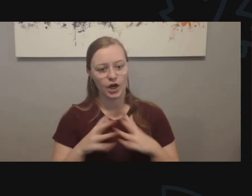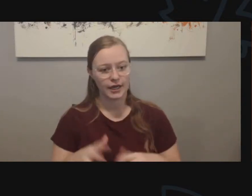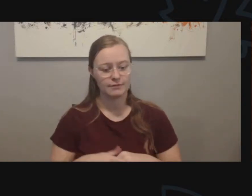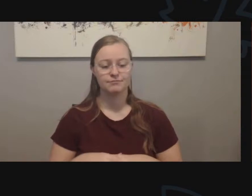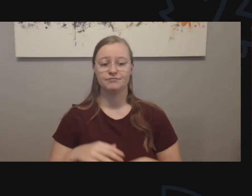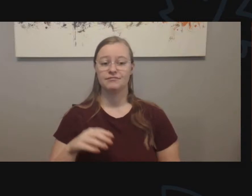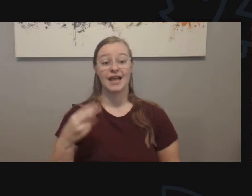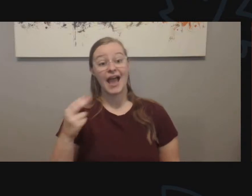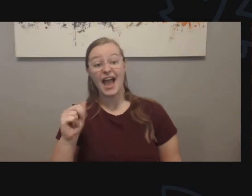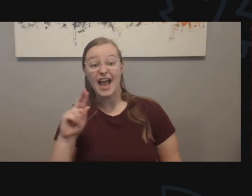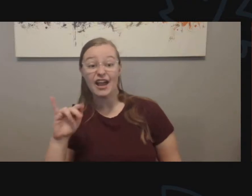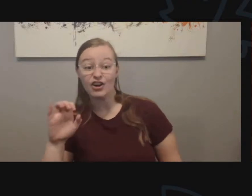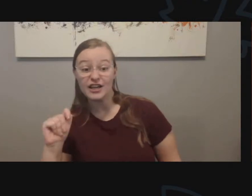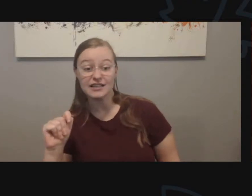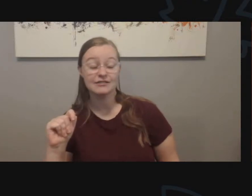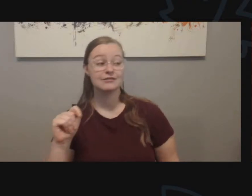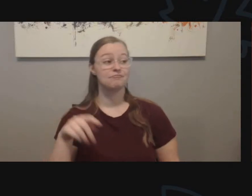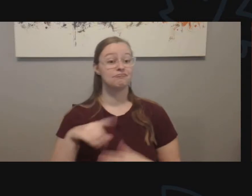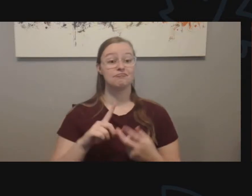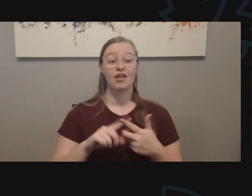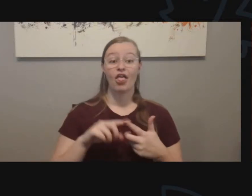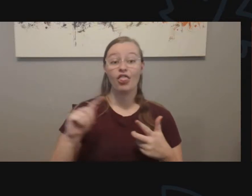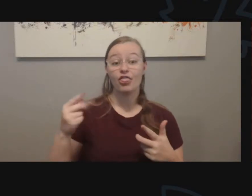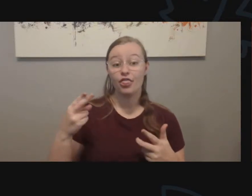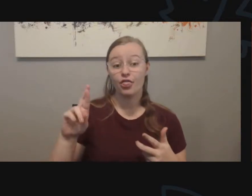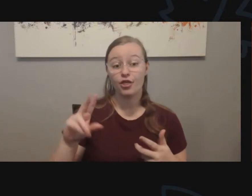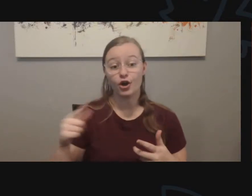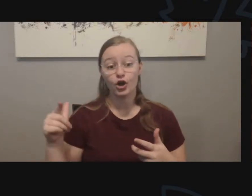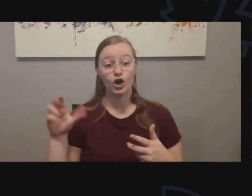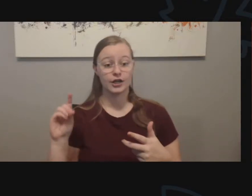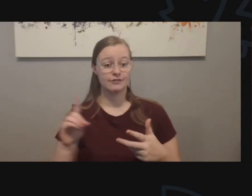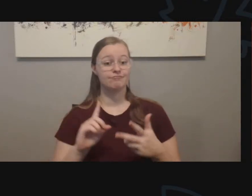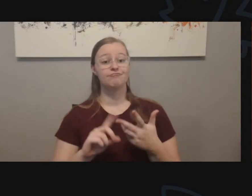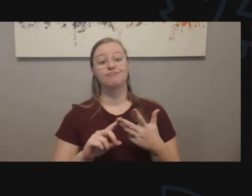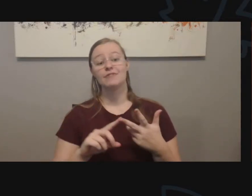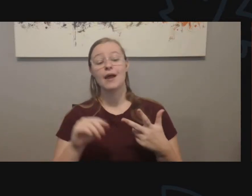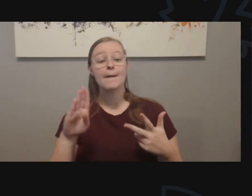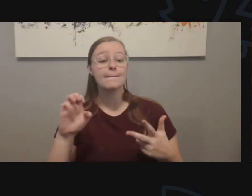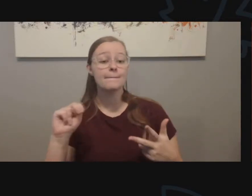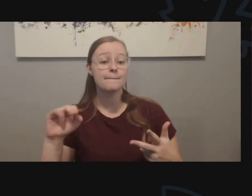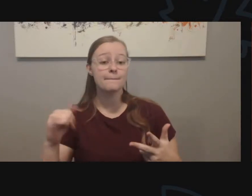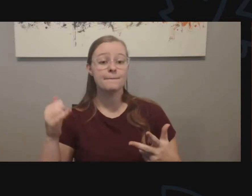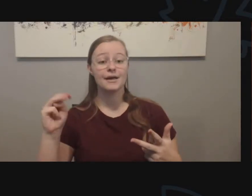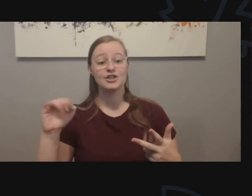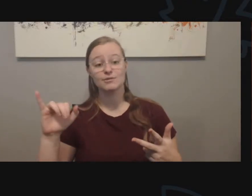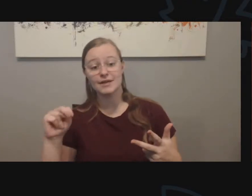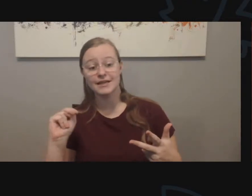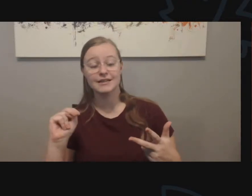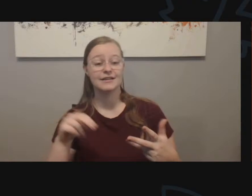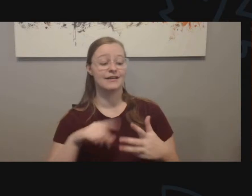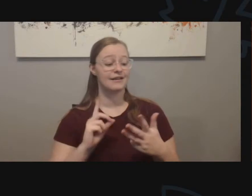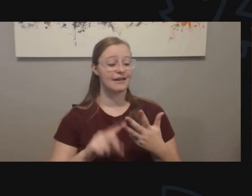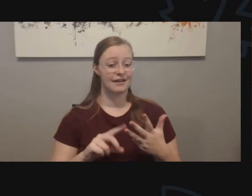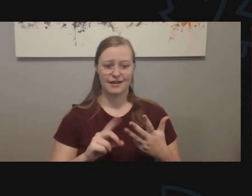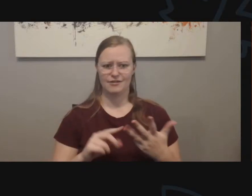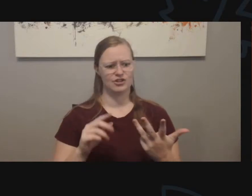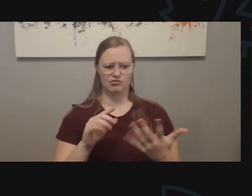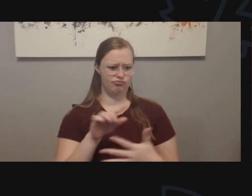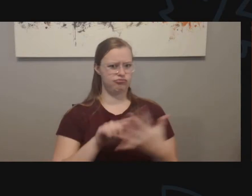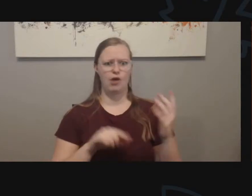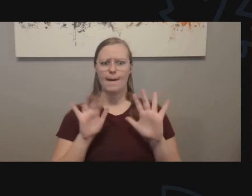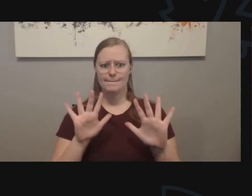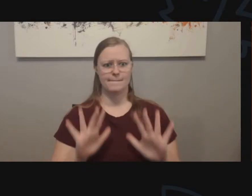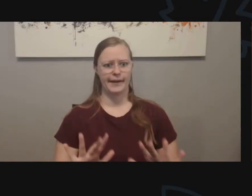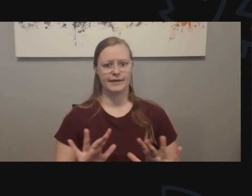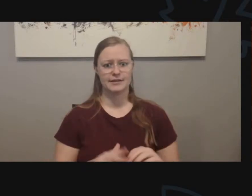and Thurgood Marshall. And we can also include Benjamin Banneker for his amazing contributions. But